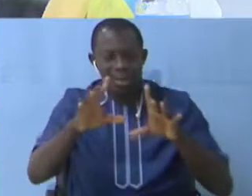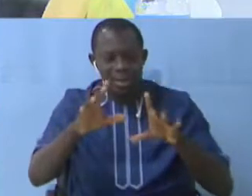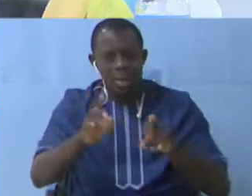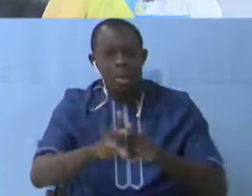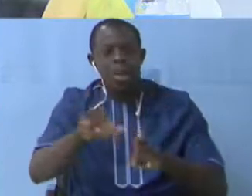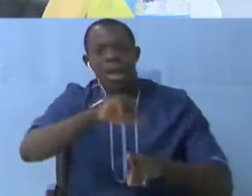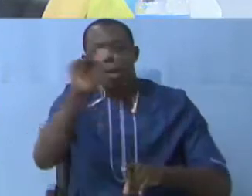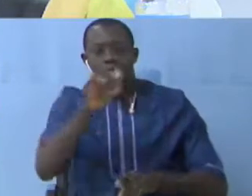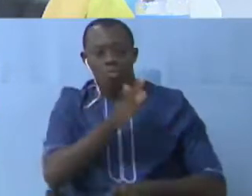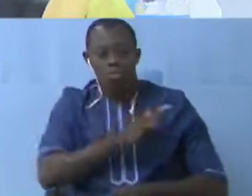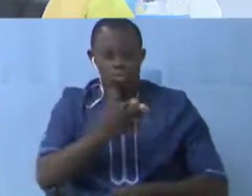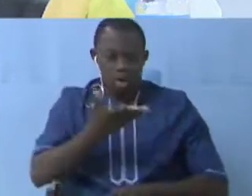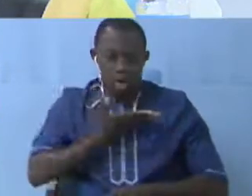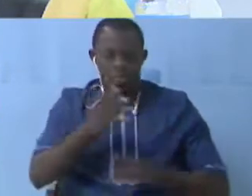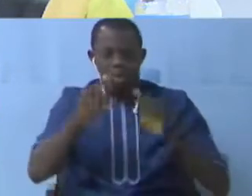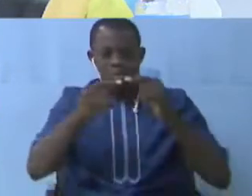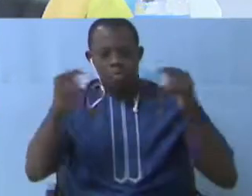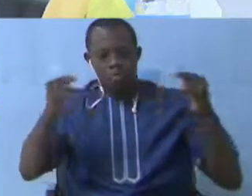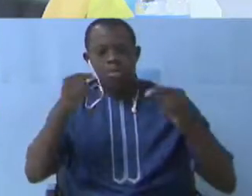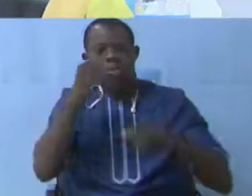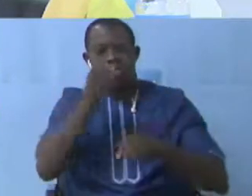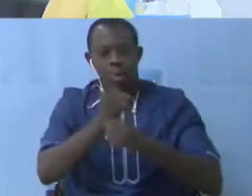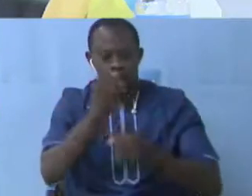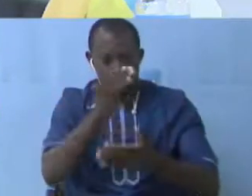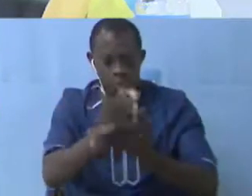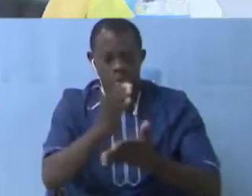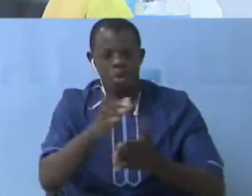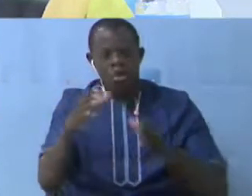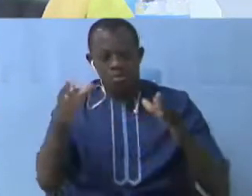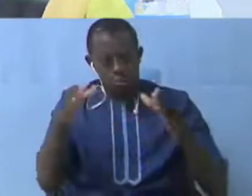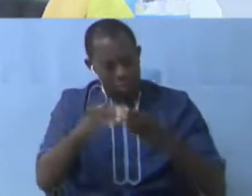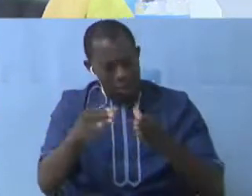But also getting the opposition to unite, given the fact that